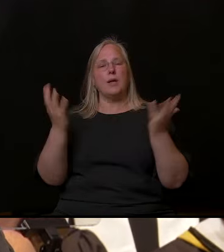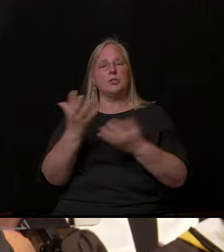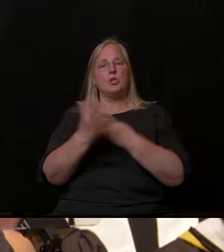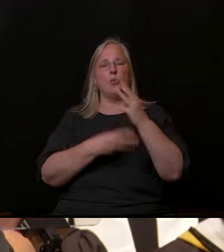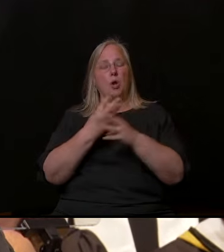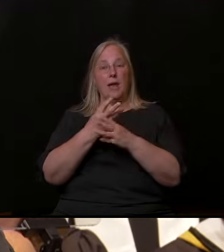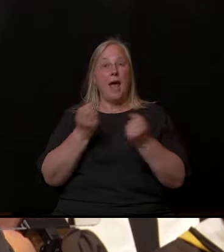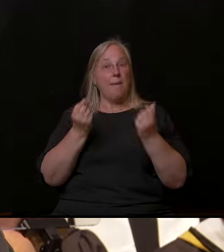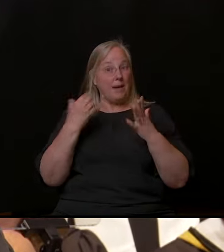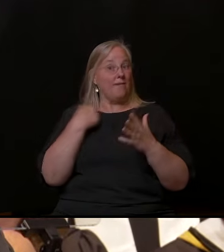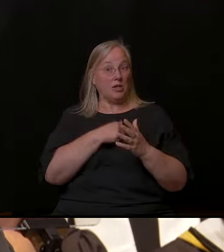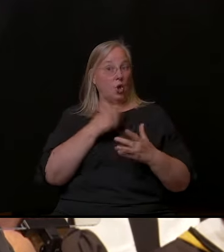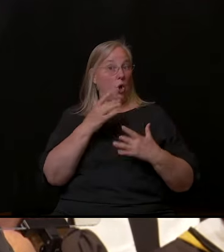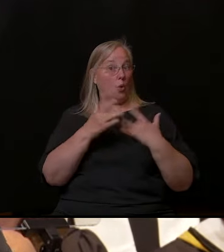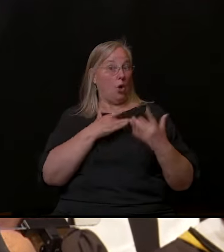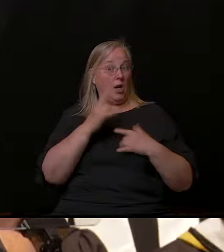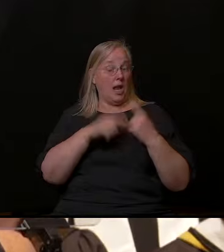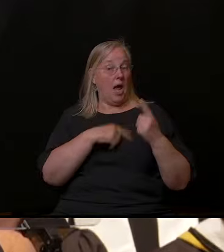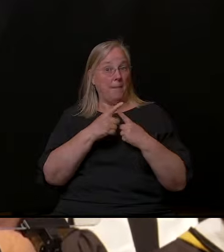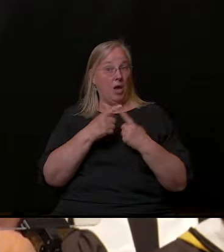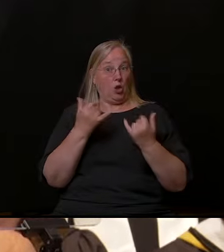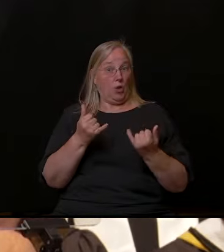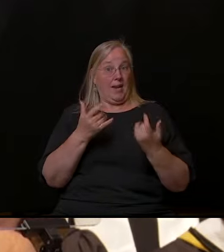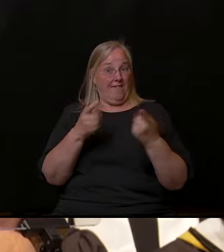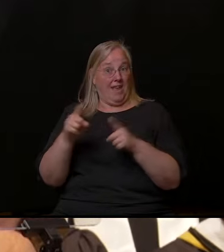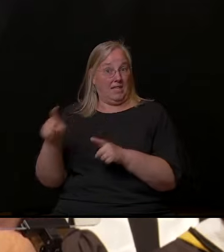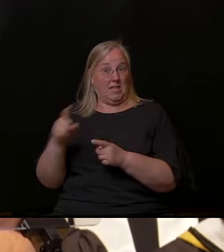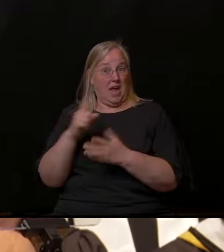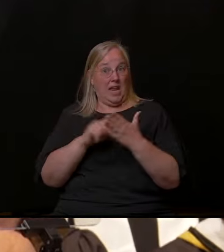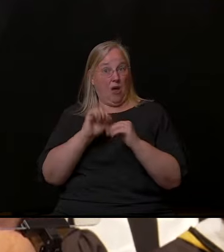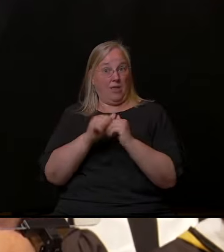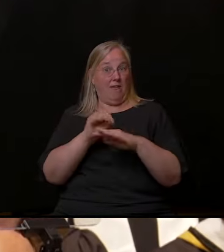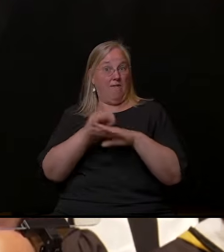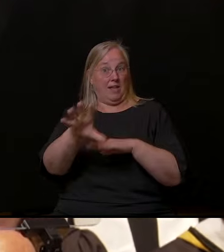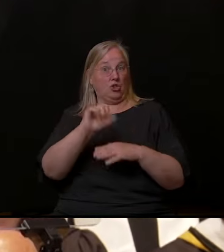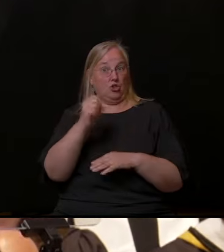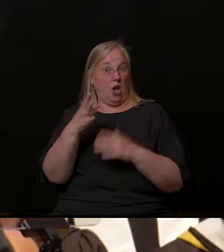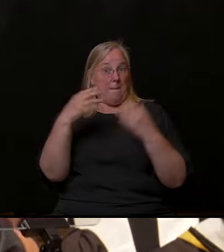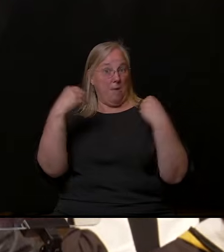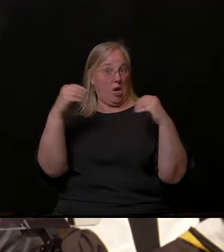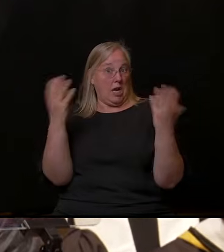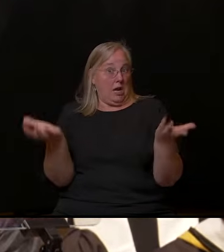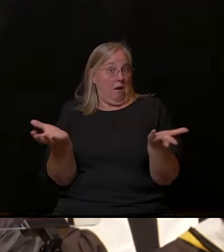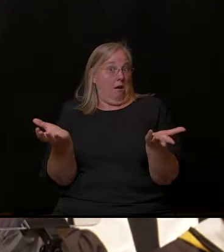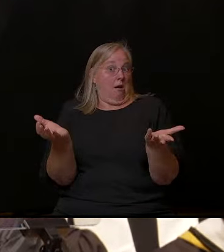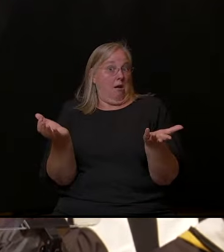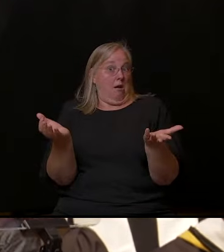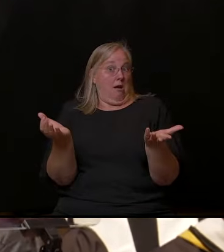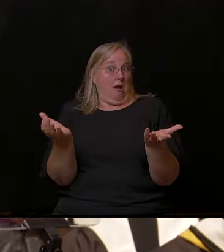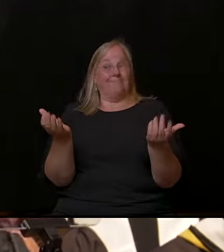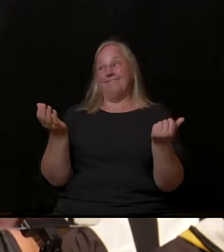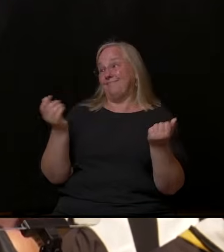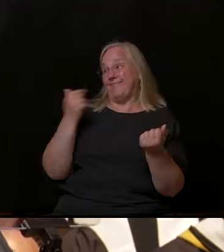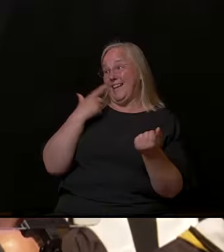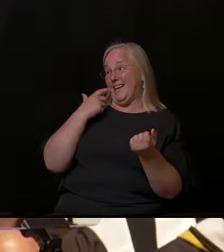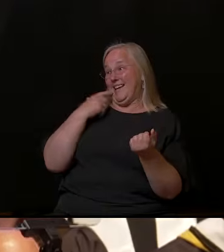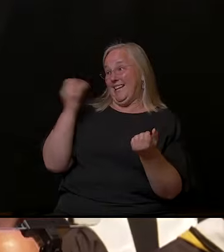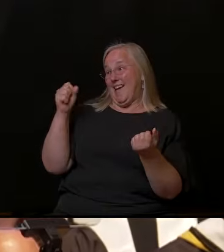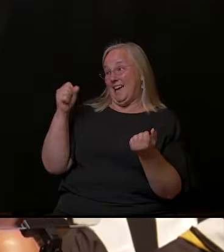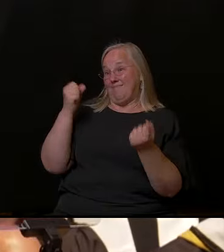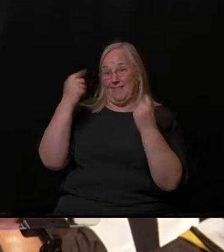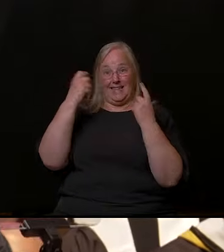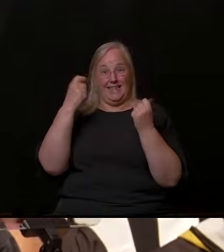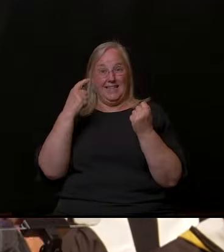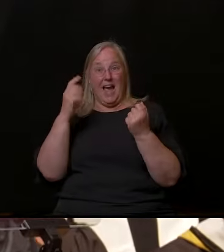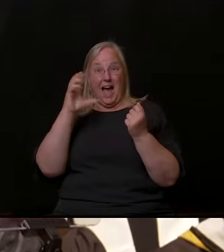current events and what that's going to do to the job market? Yeah. I mean, I guess we're